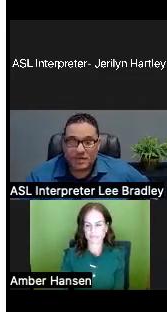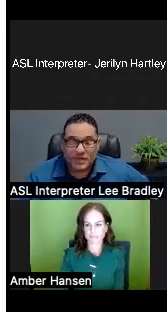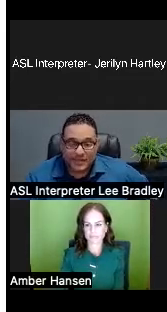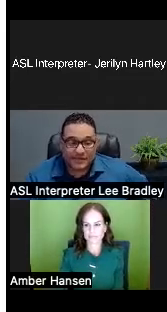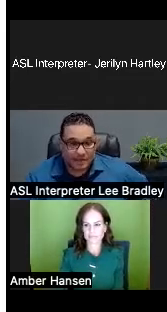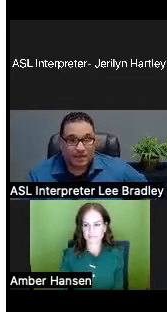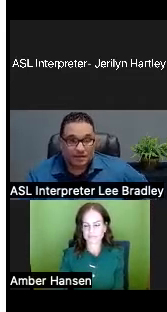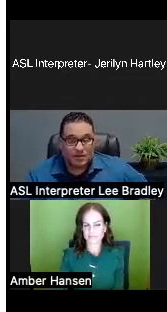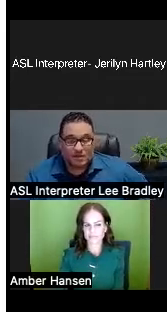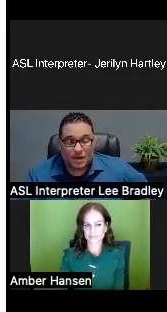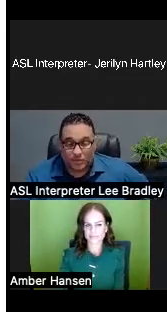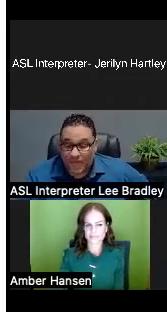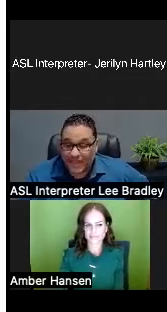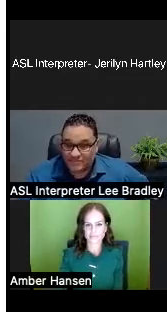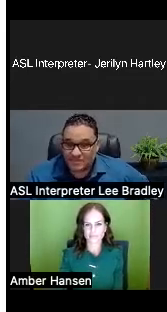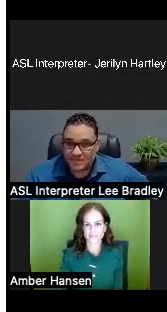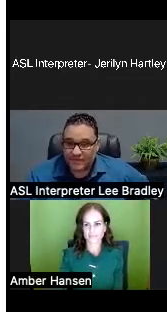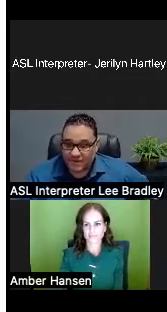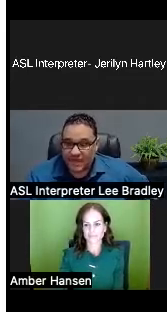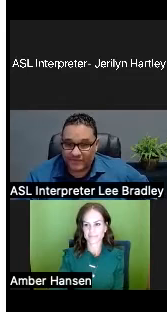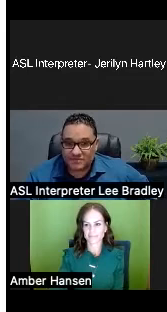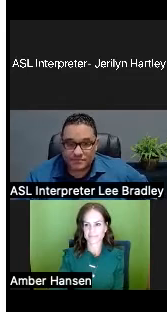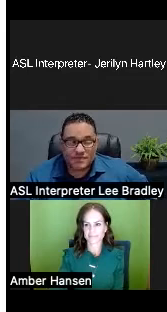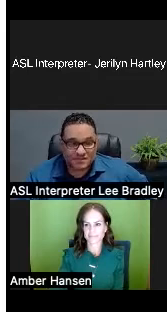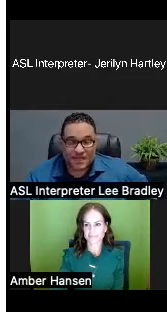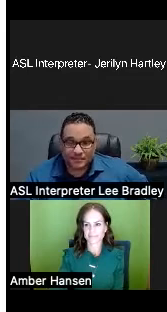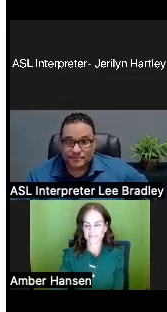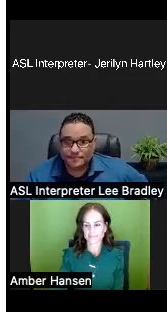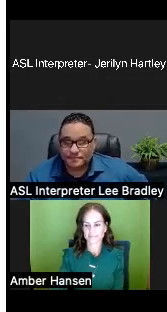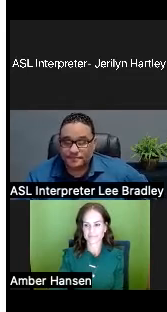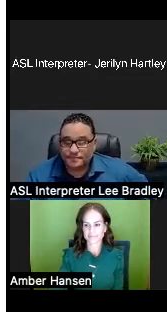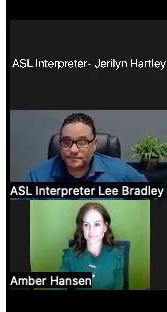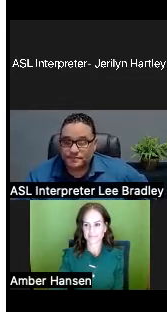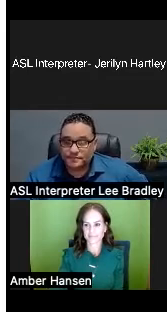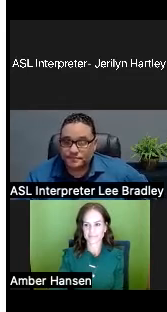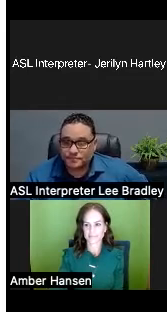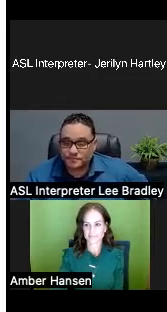important in our lives, everyday lives. Next slide.